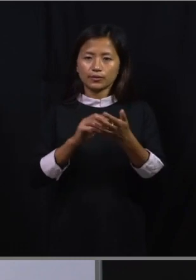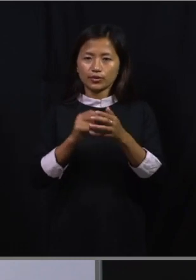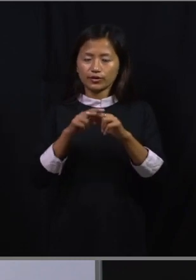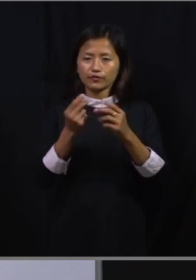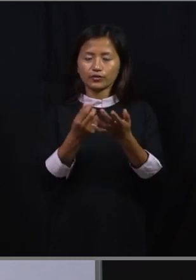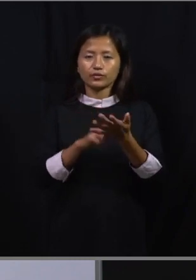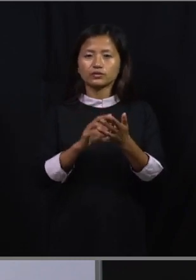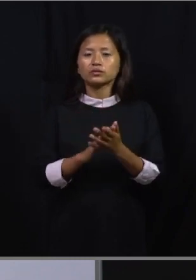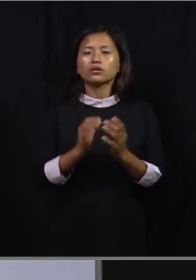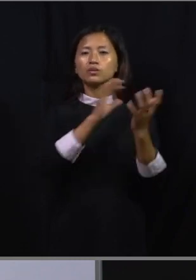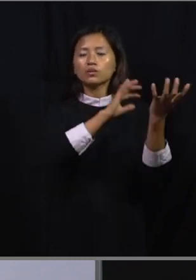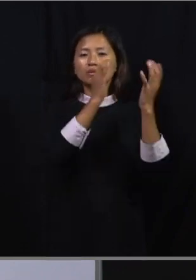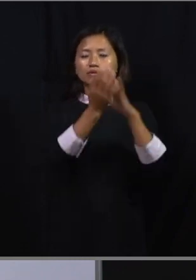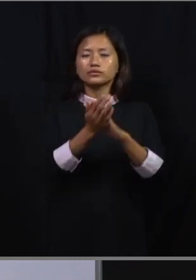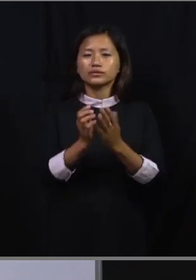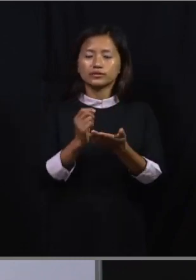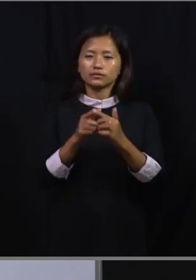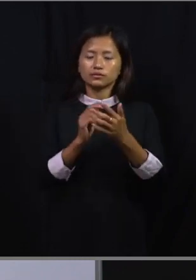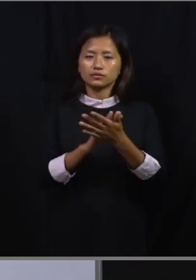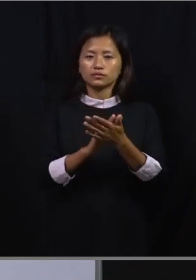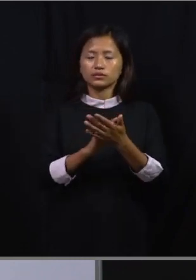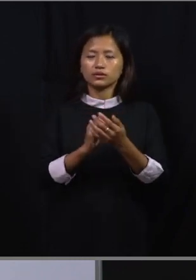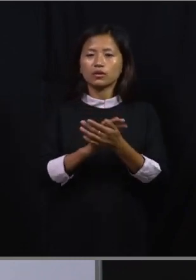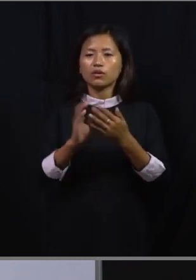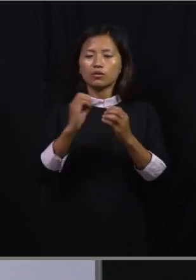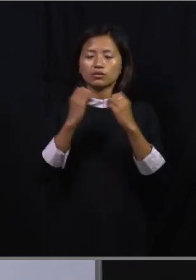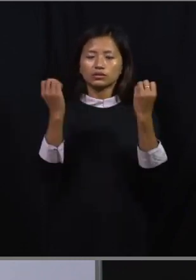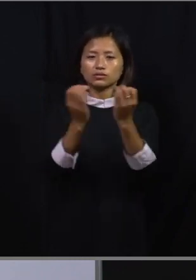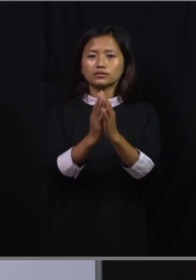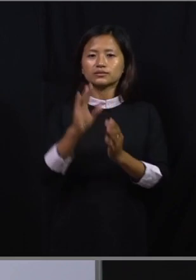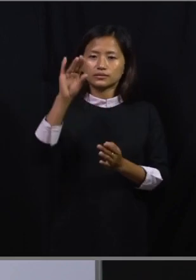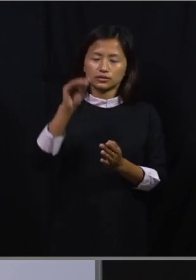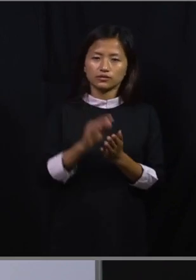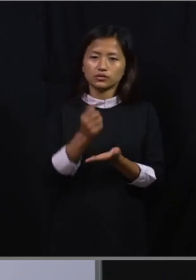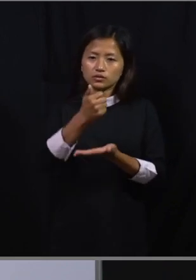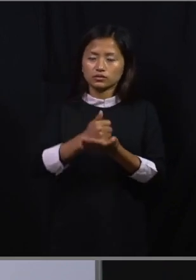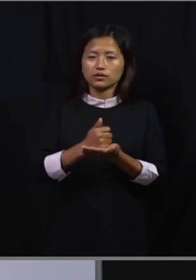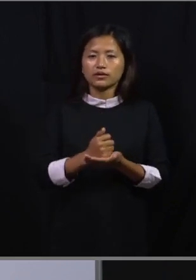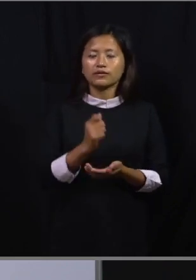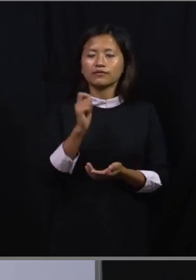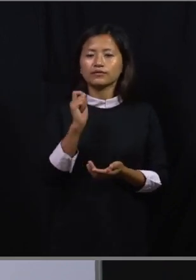and the World Trade Organization, so that the least developed countries would